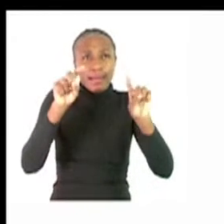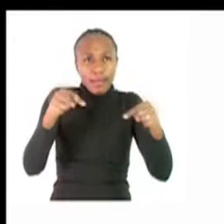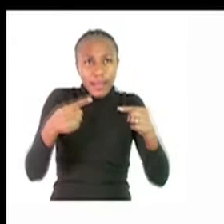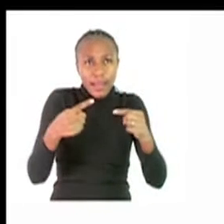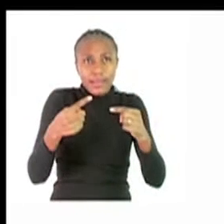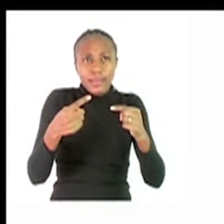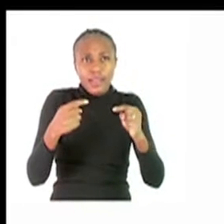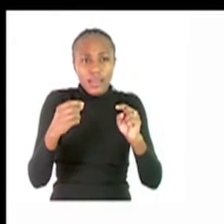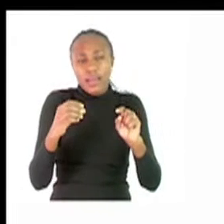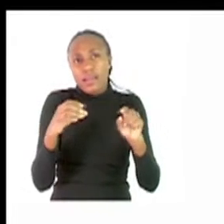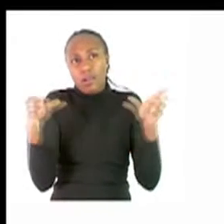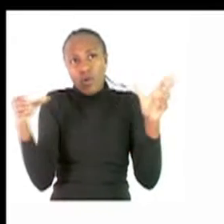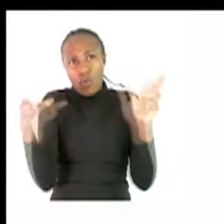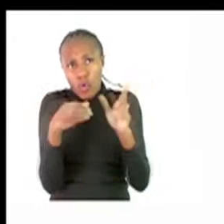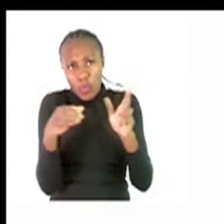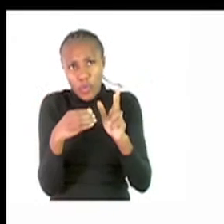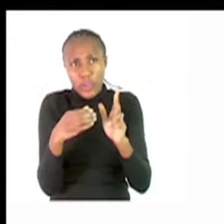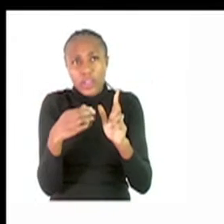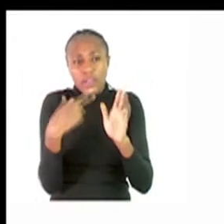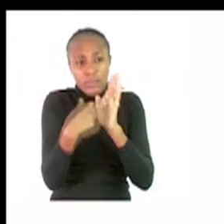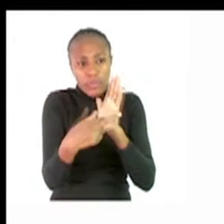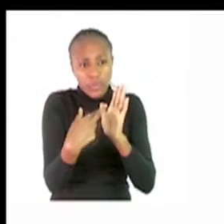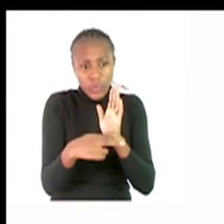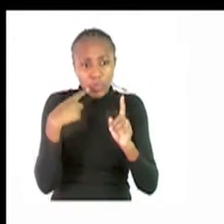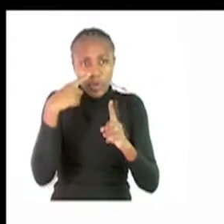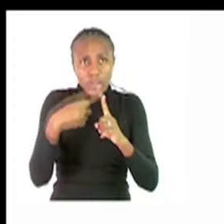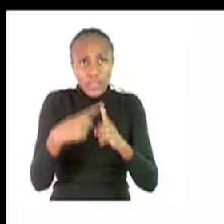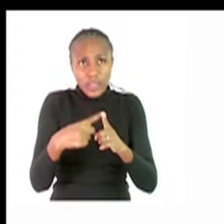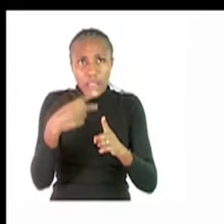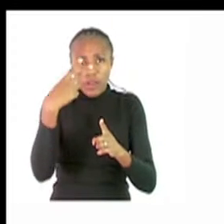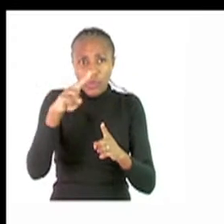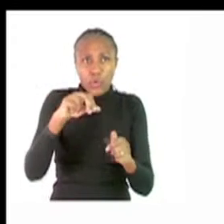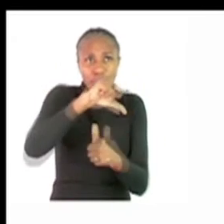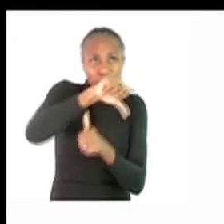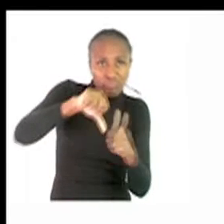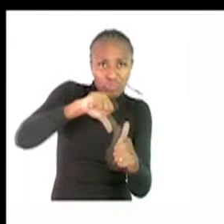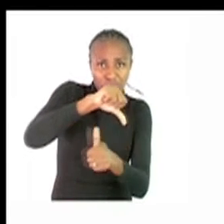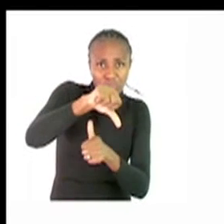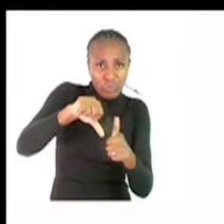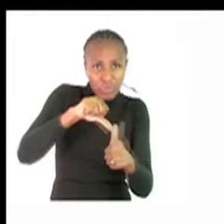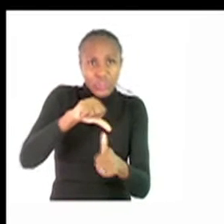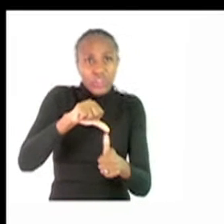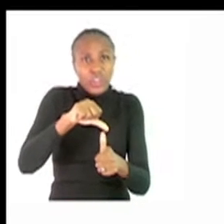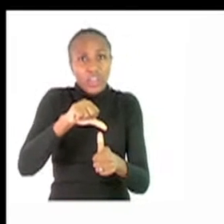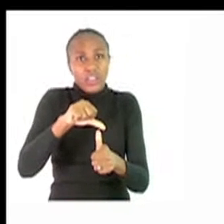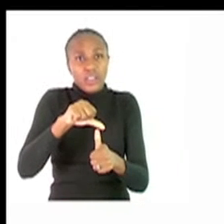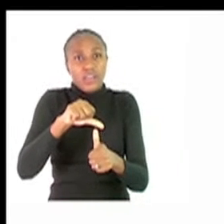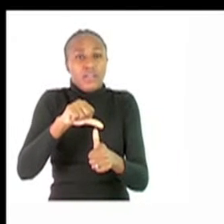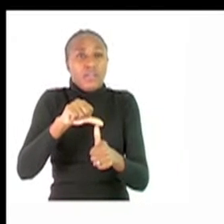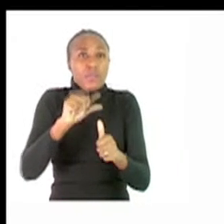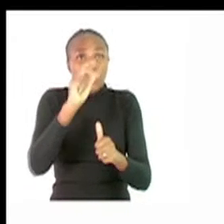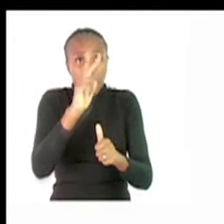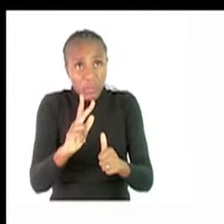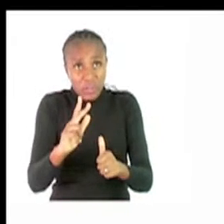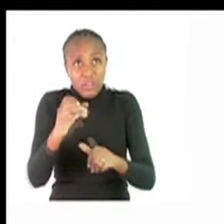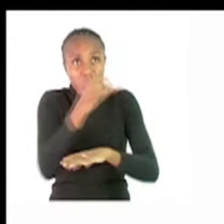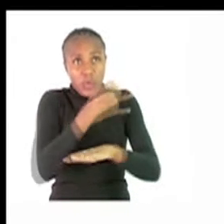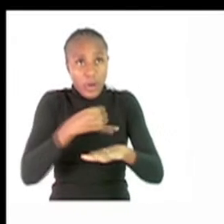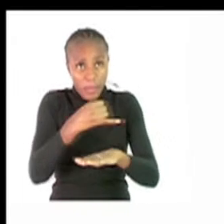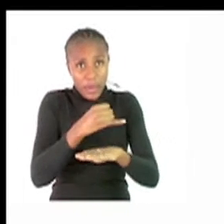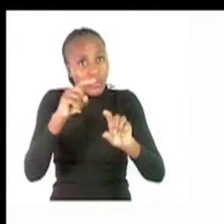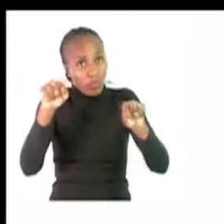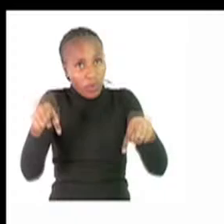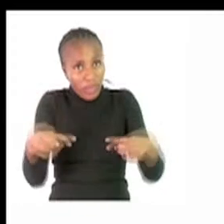particular practice or forbidding association with particular person, place, or thing. And